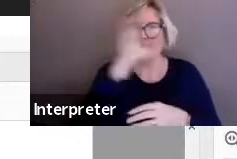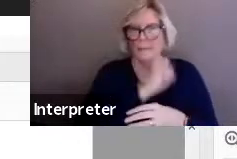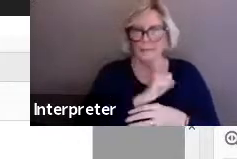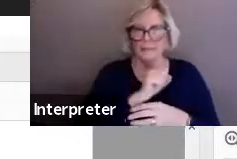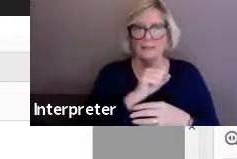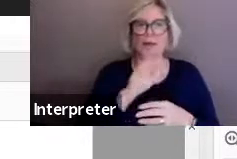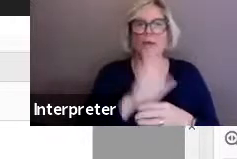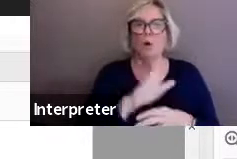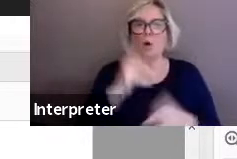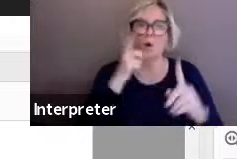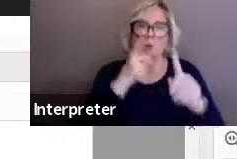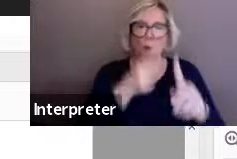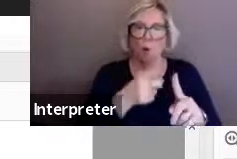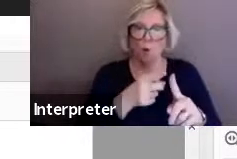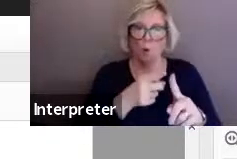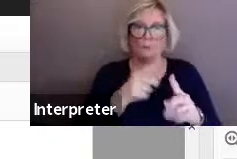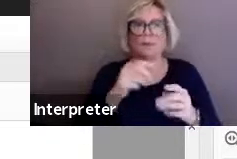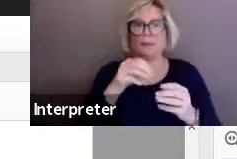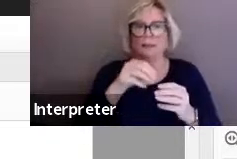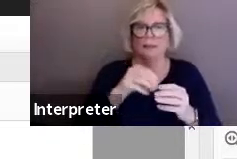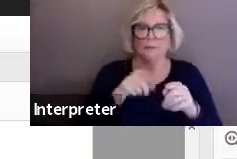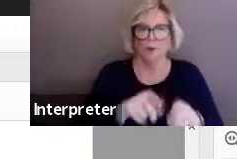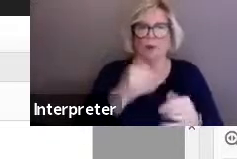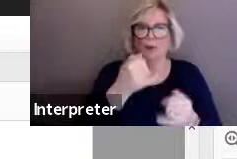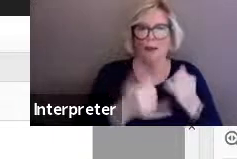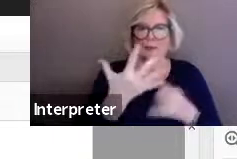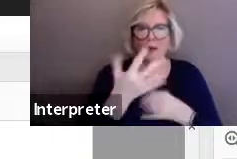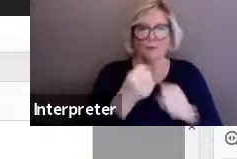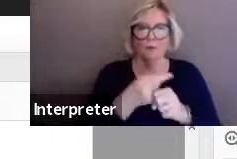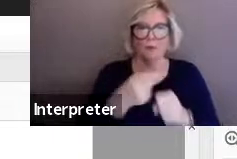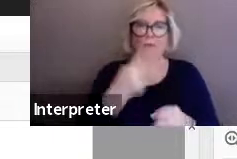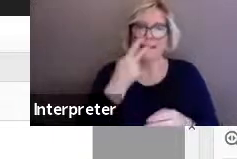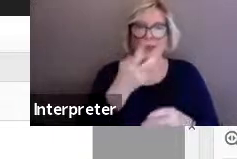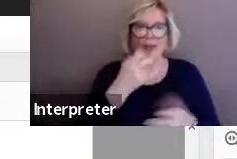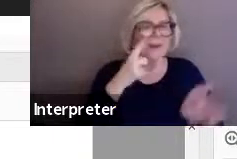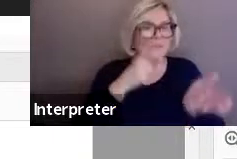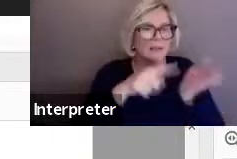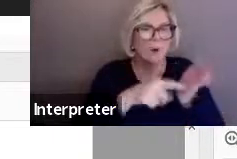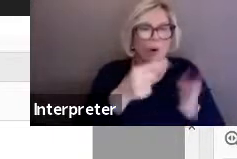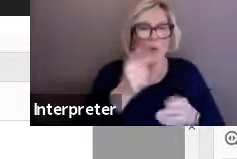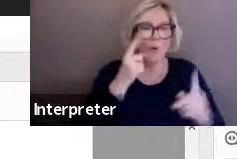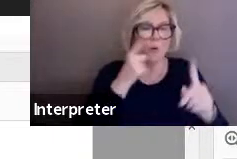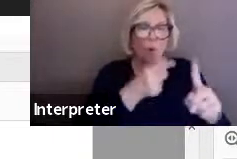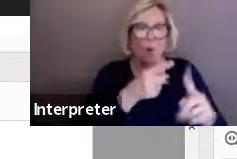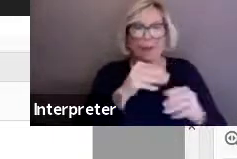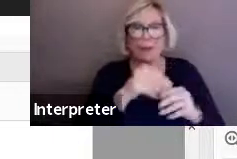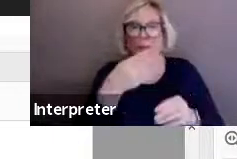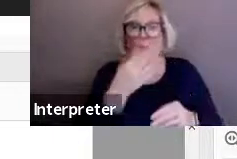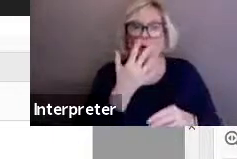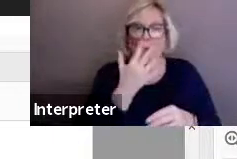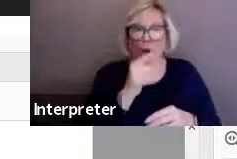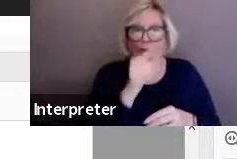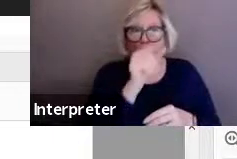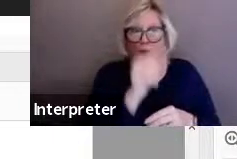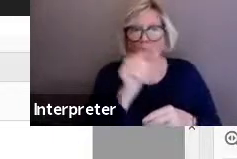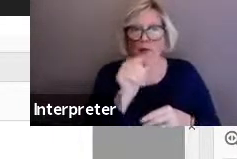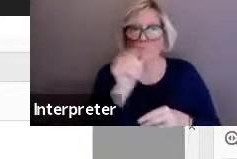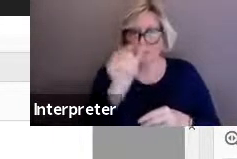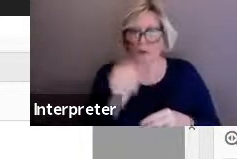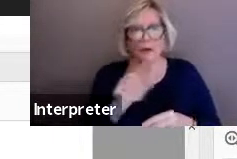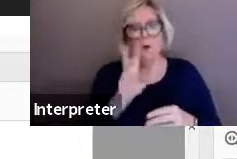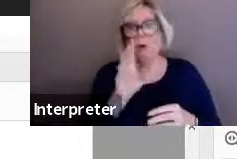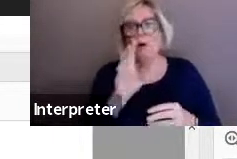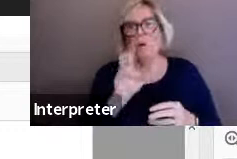5 fiscal years. And you can see that the investigation goals, the ones in blue, have presented the most